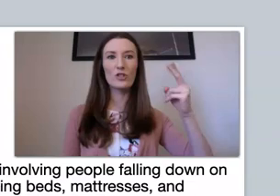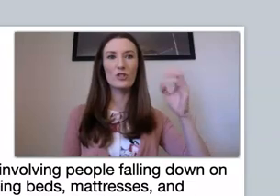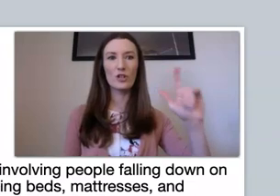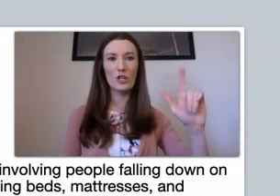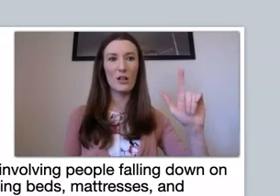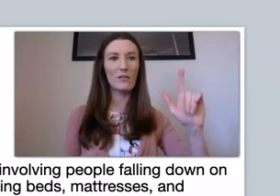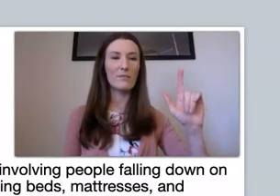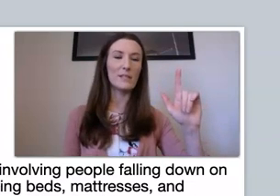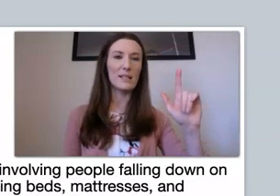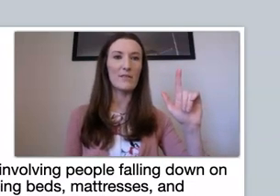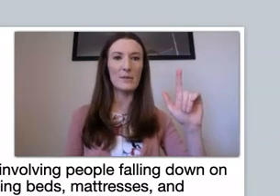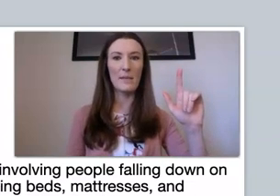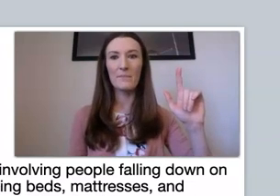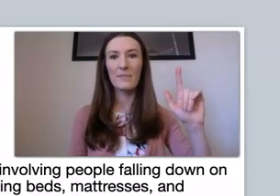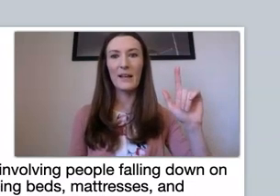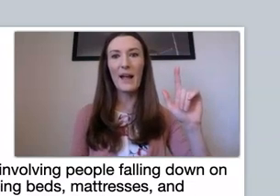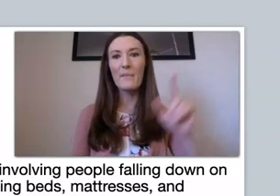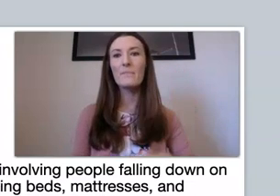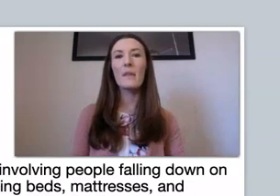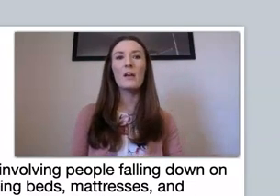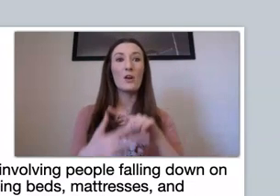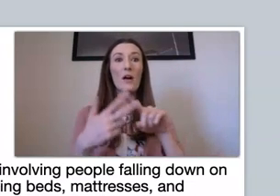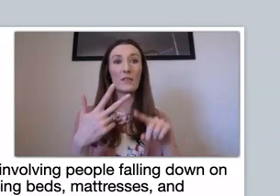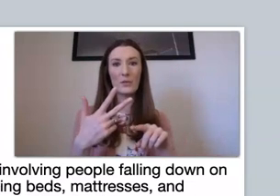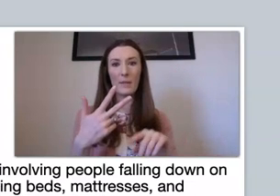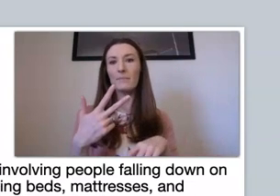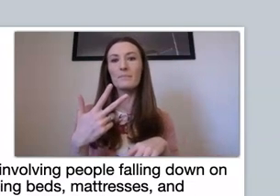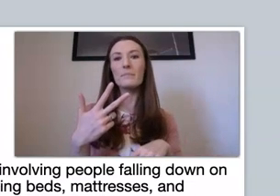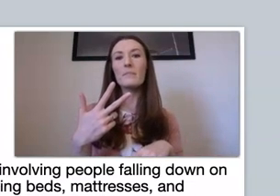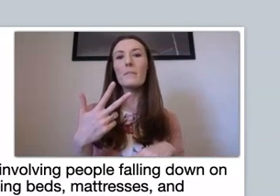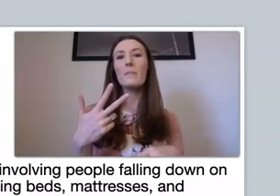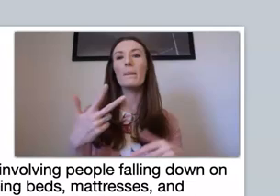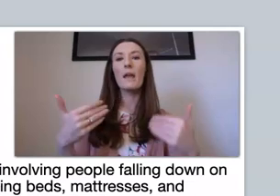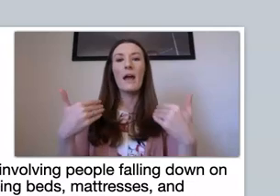Winston Churchill, doesn't have a name sign. Okay, so of these 3,